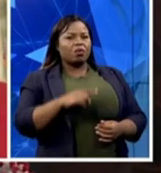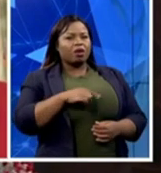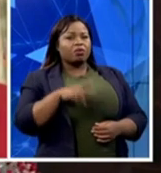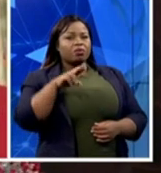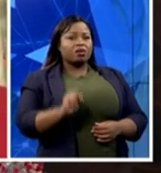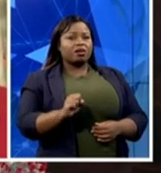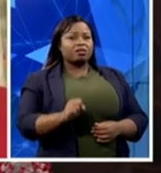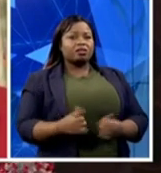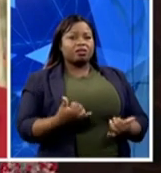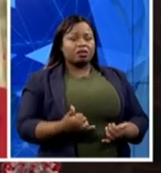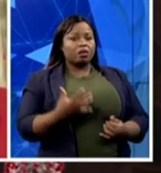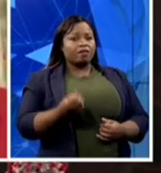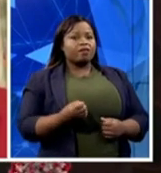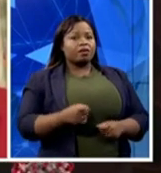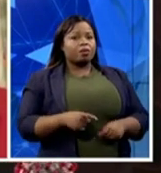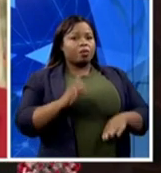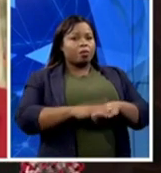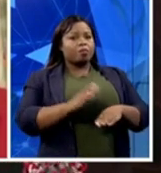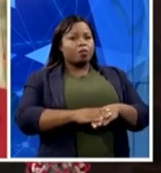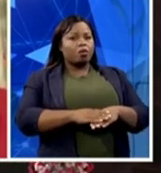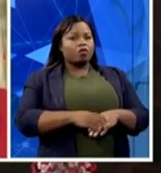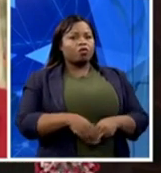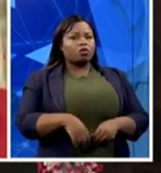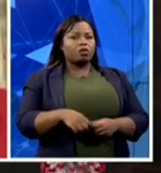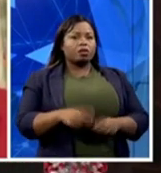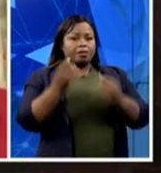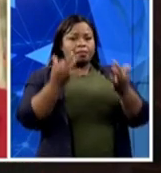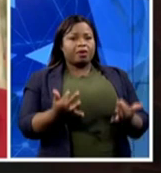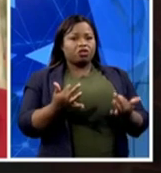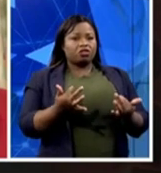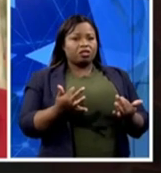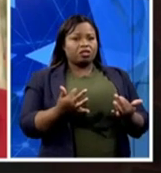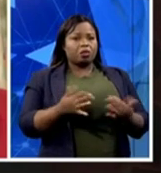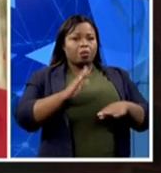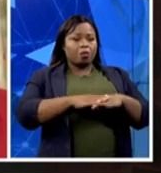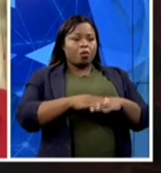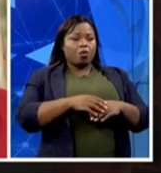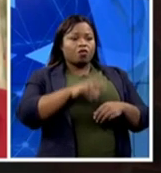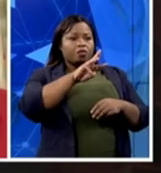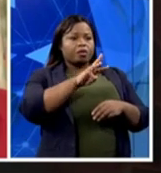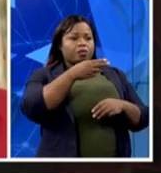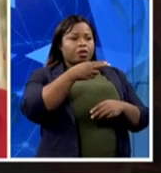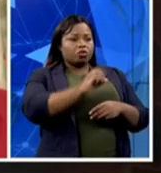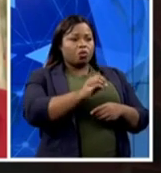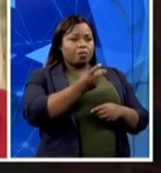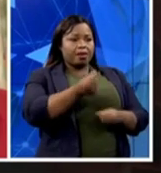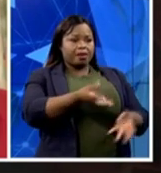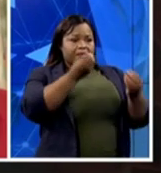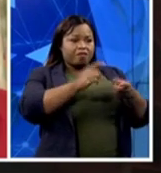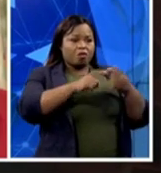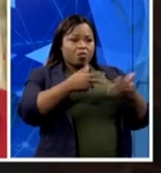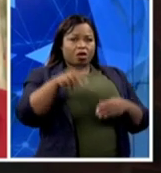the WHO budget, and if he puts paid to his threat, that could be problematic.